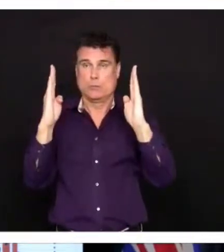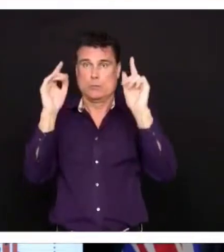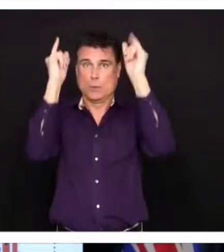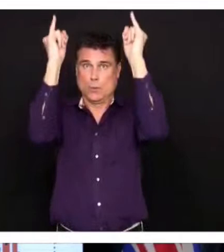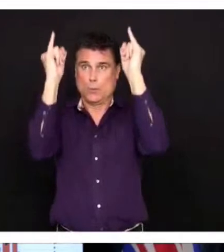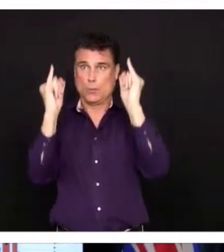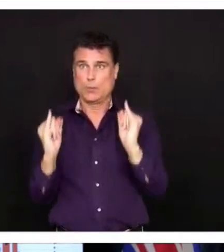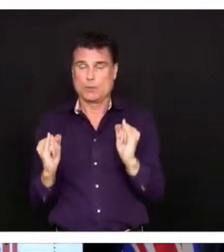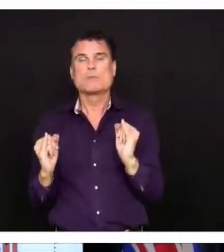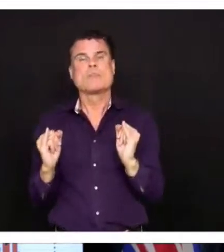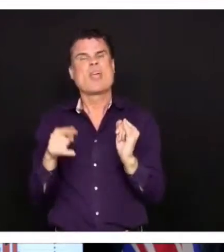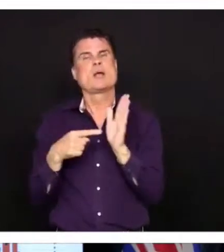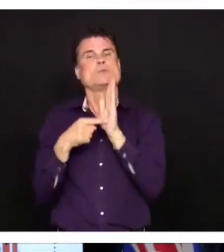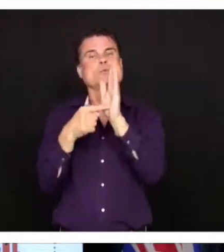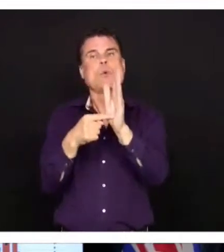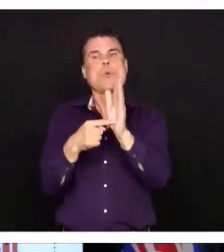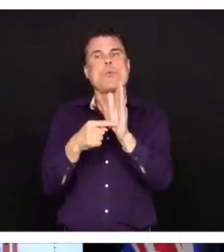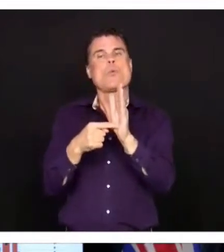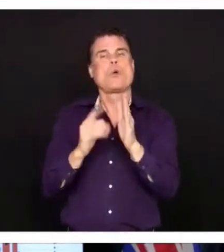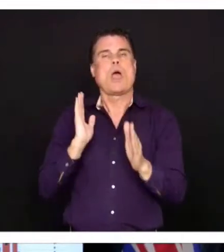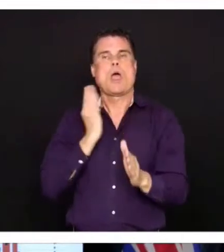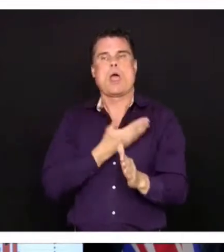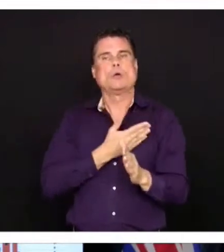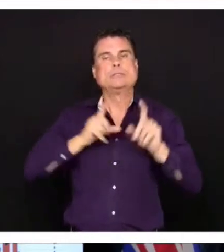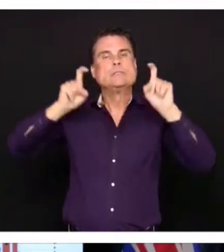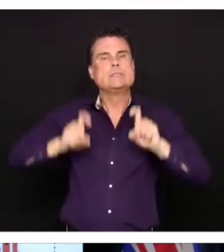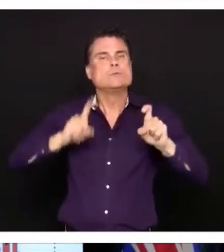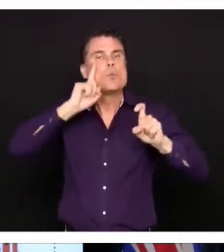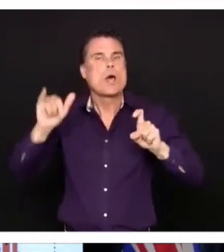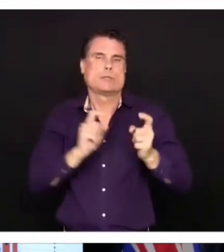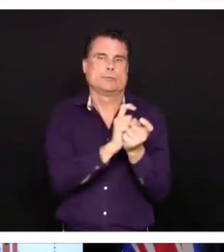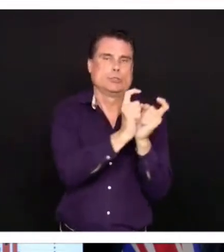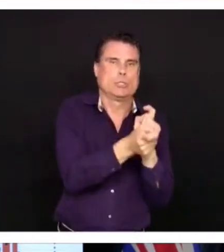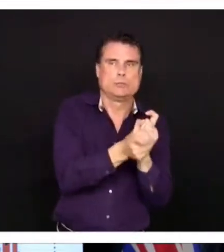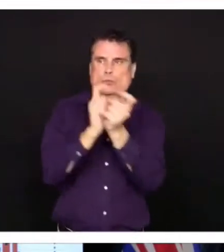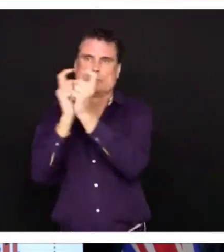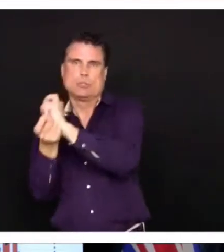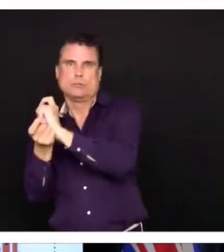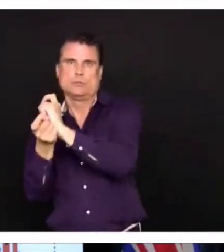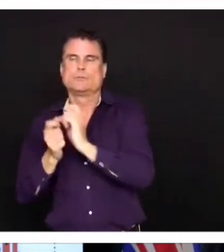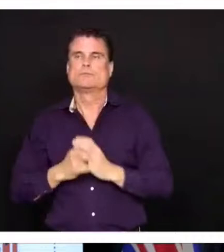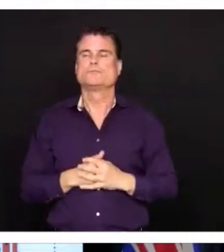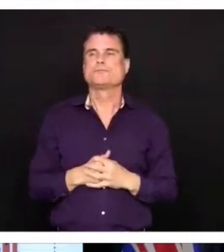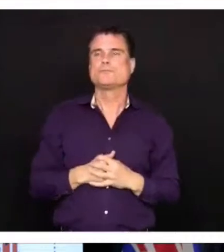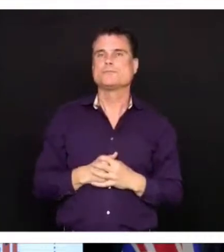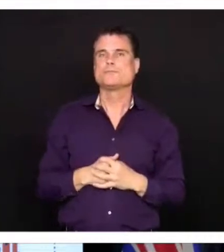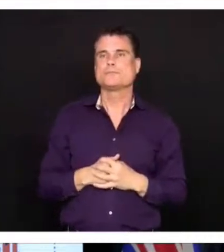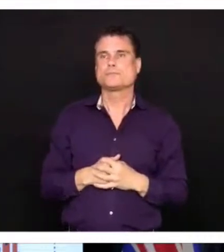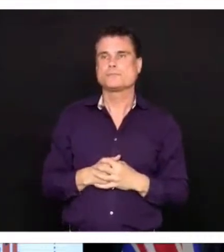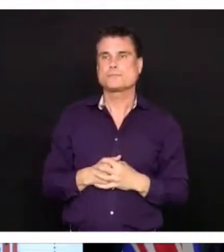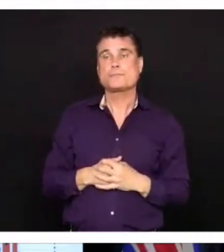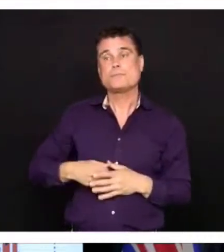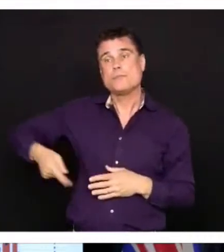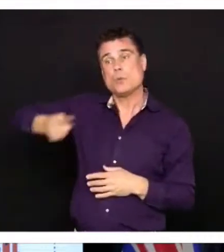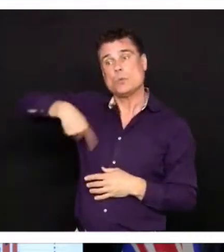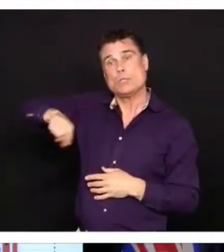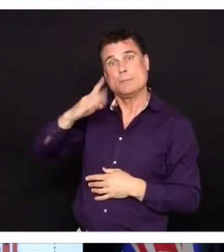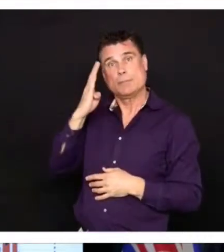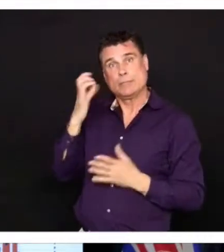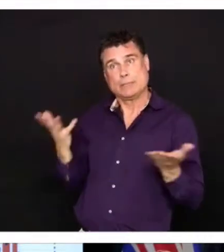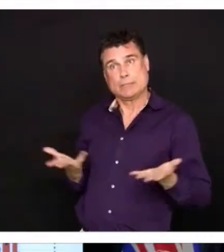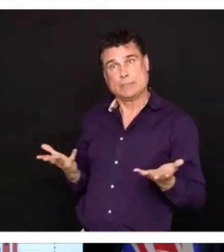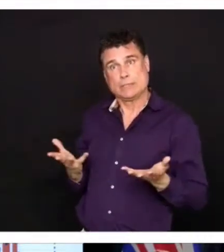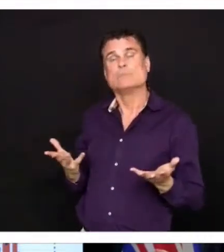started quite quickly to see a decrease in new cases coming out in British Columbia. The other thing that's reflected on this